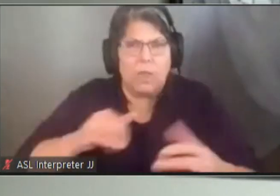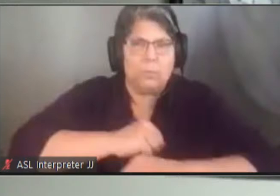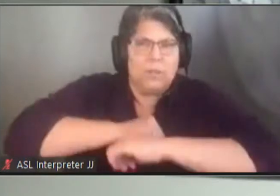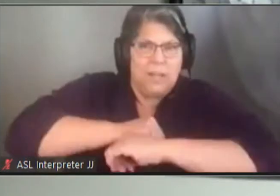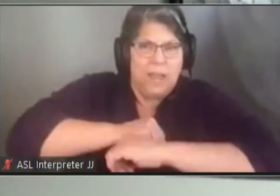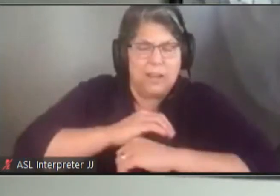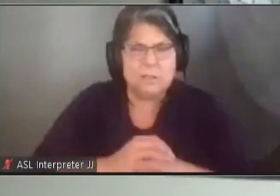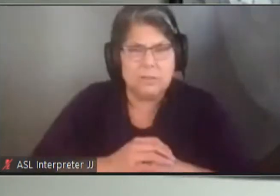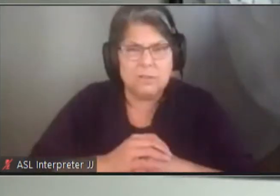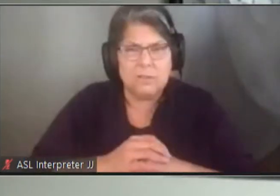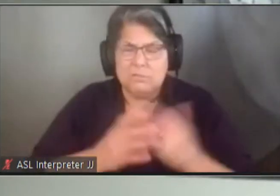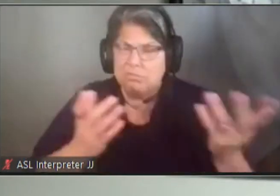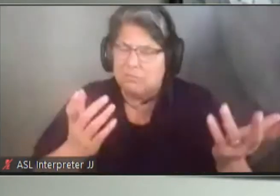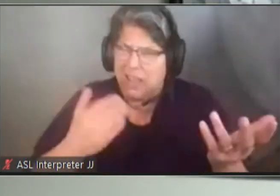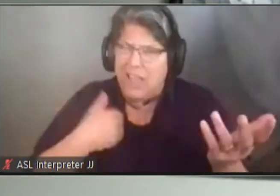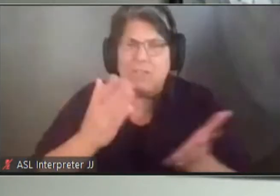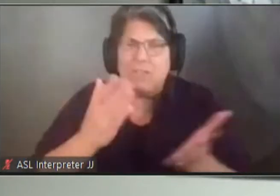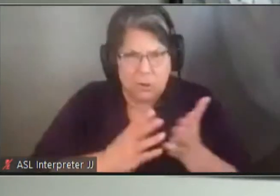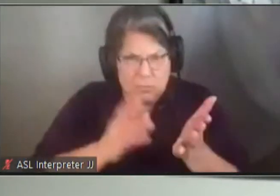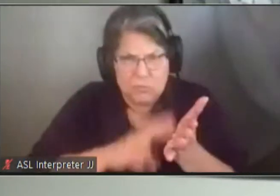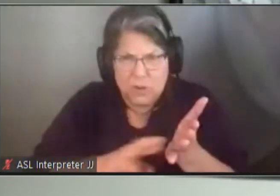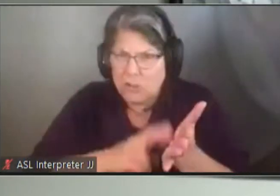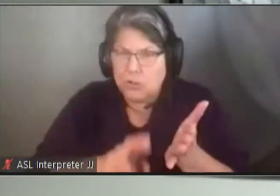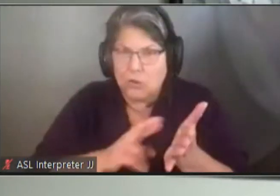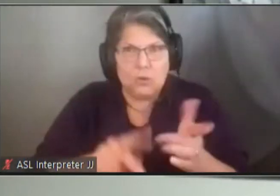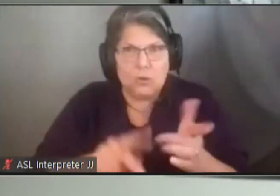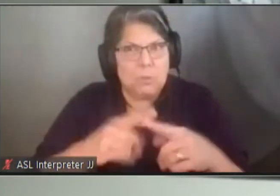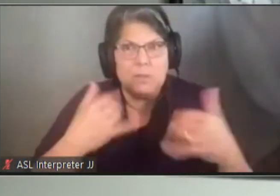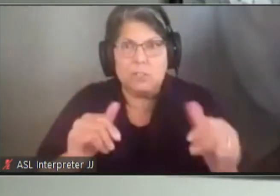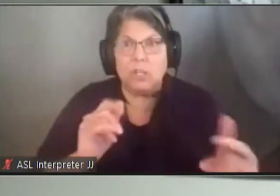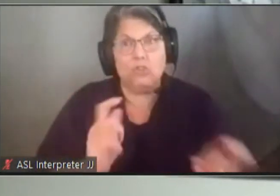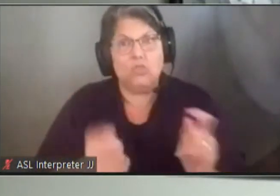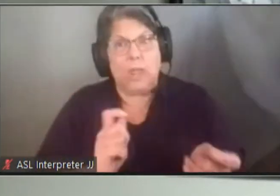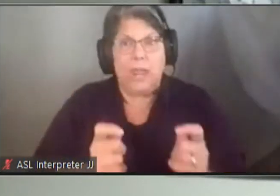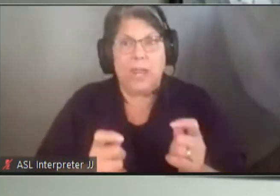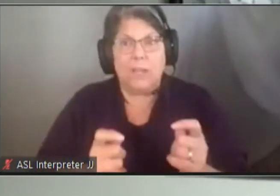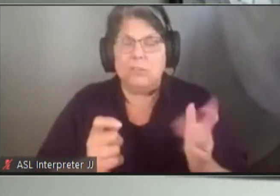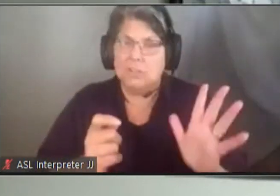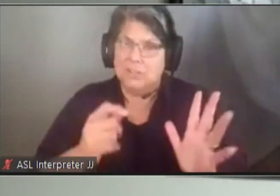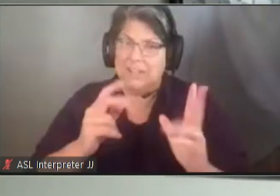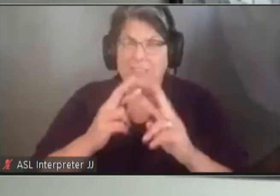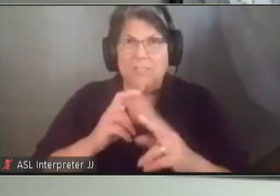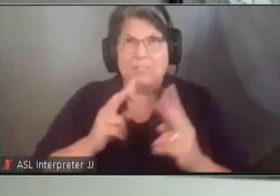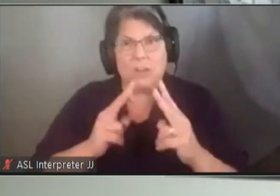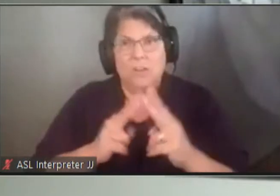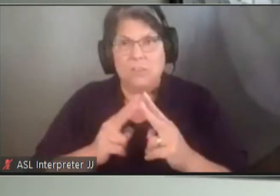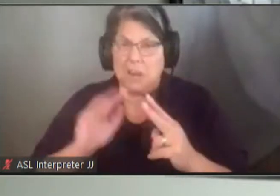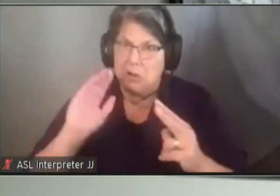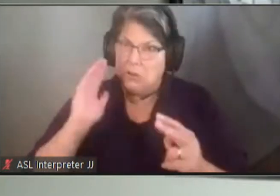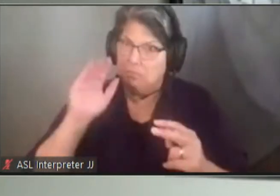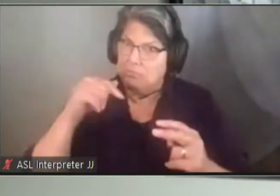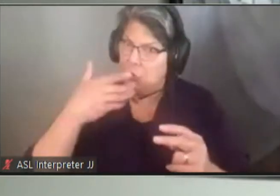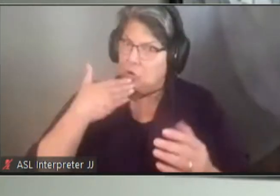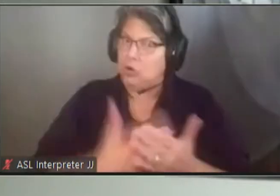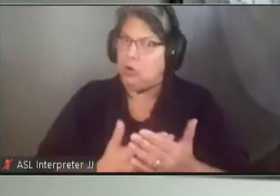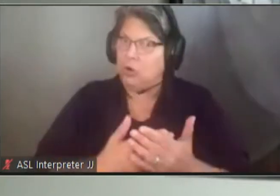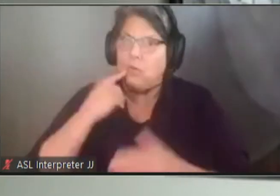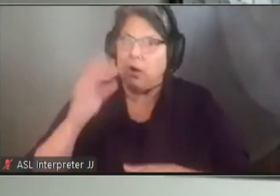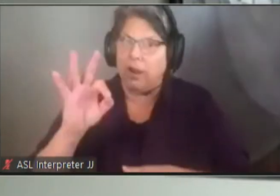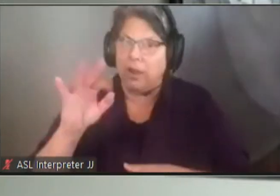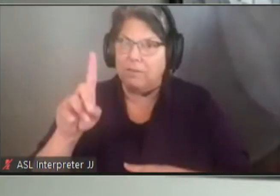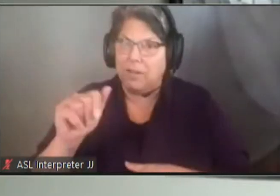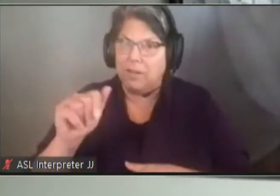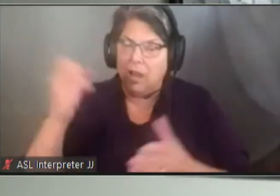look at research data and it changes. It's very hopeful in order to get it through the FDA, and then it changes when we are out in the